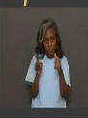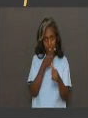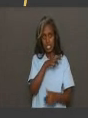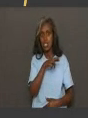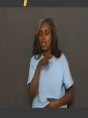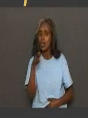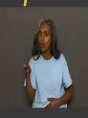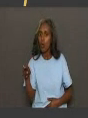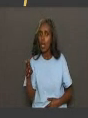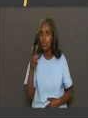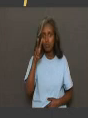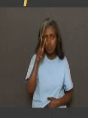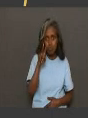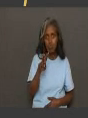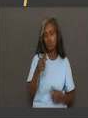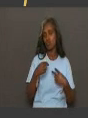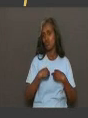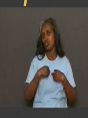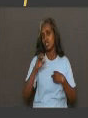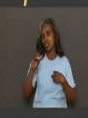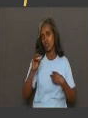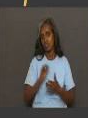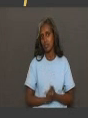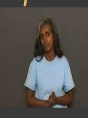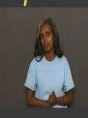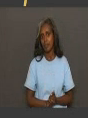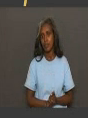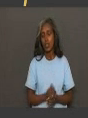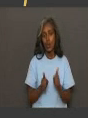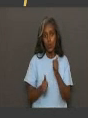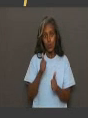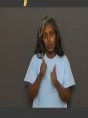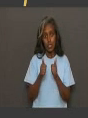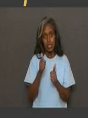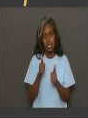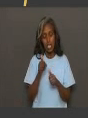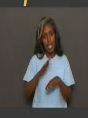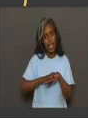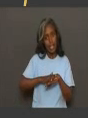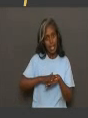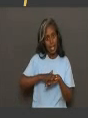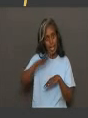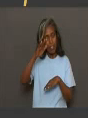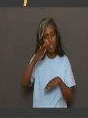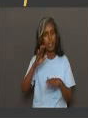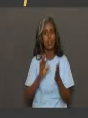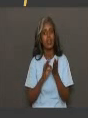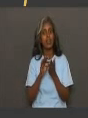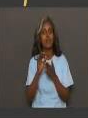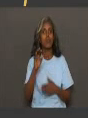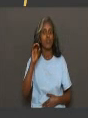the first row has 2 zeros, which is a